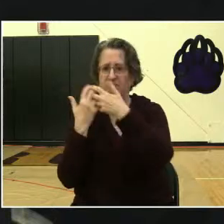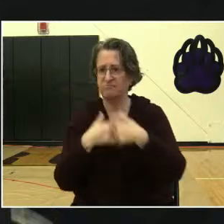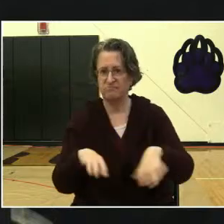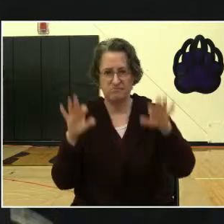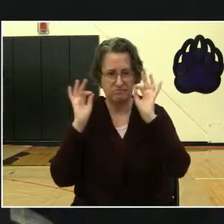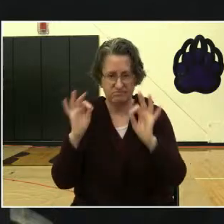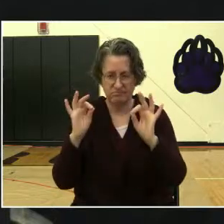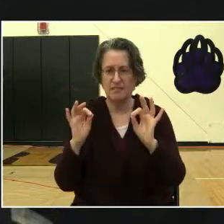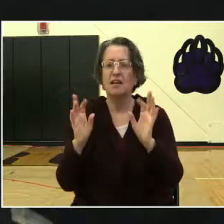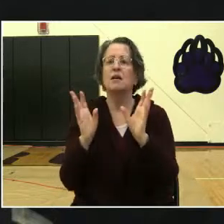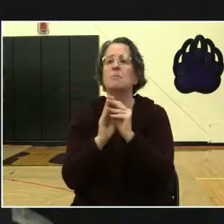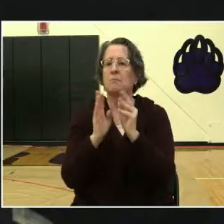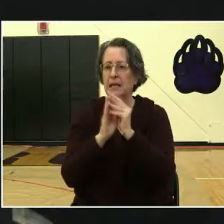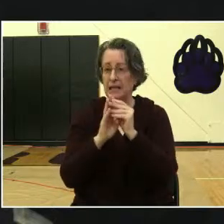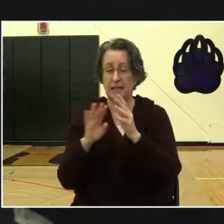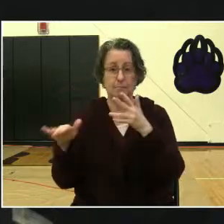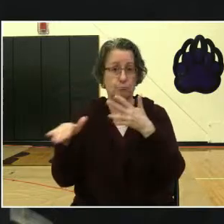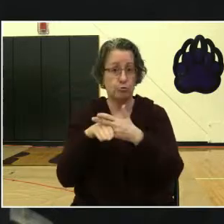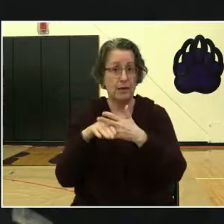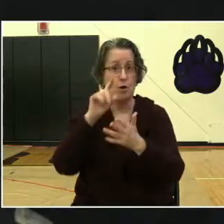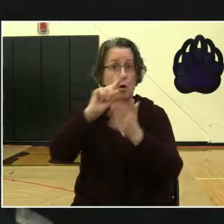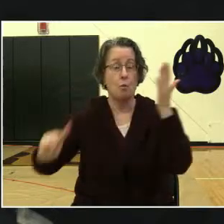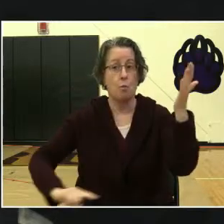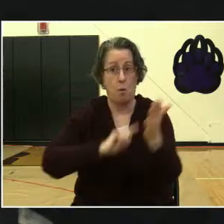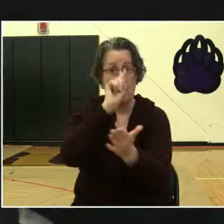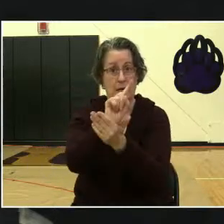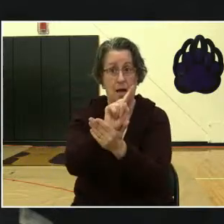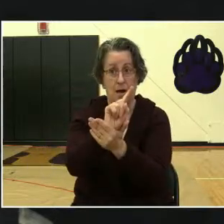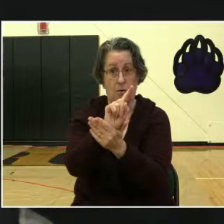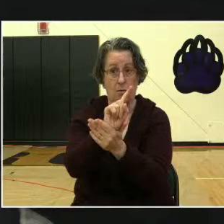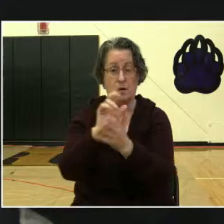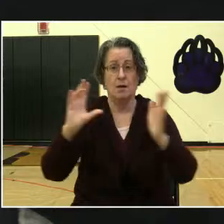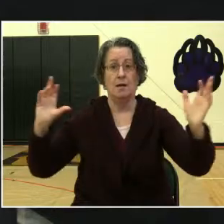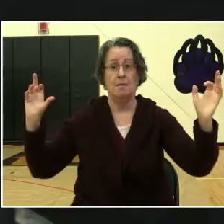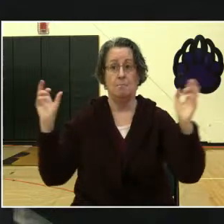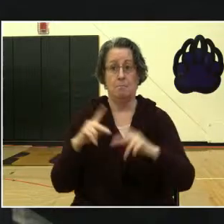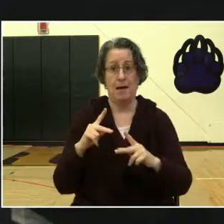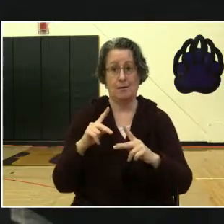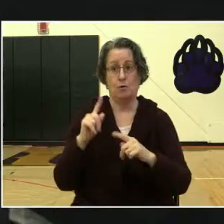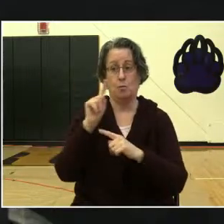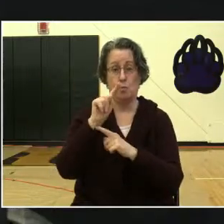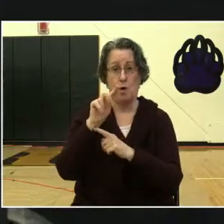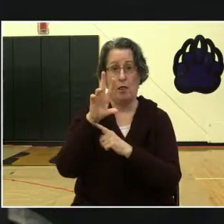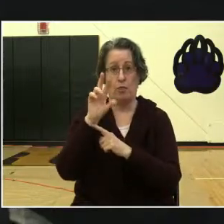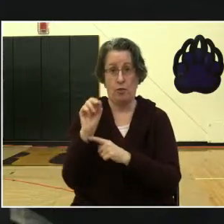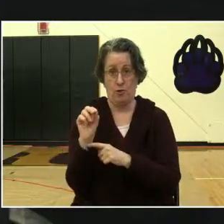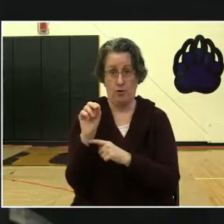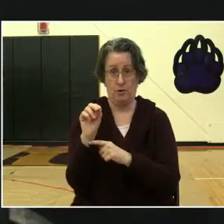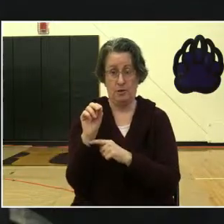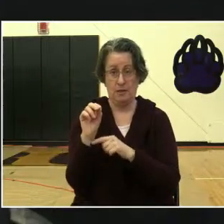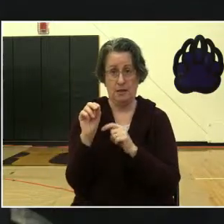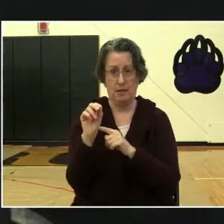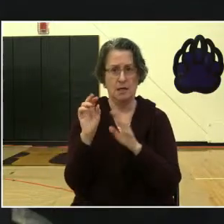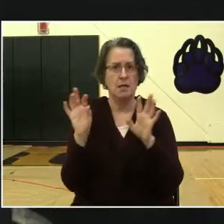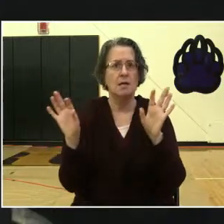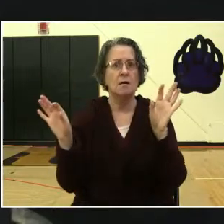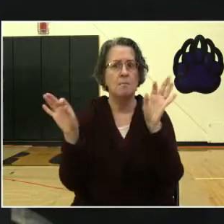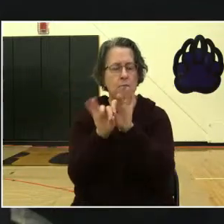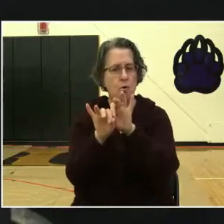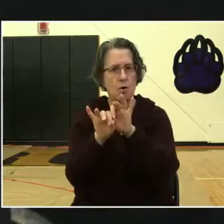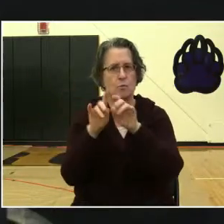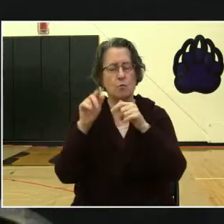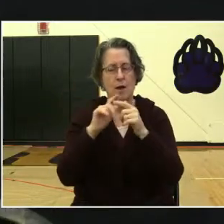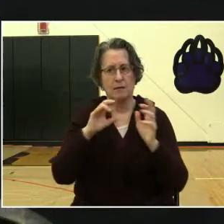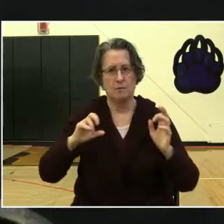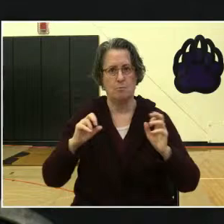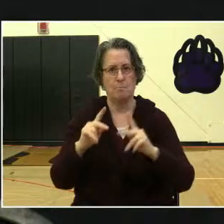will stand in recess for 1 hour until 1:30 please make sure to check in when you